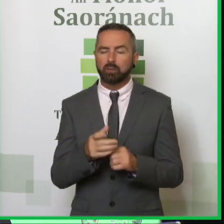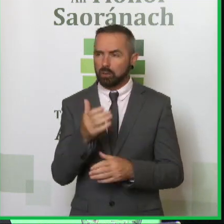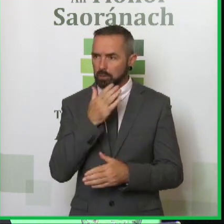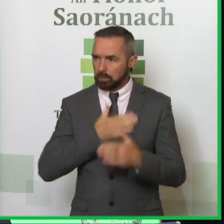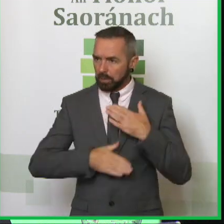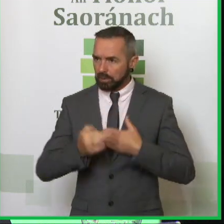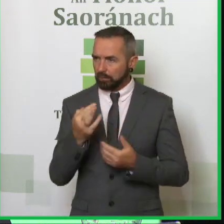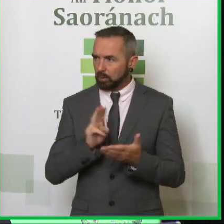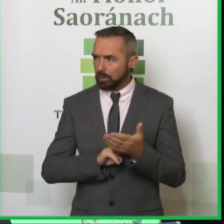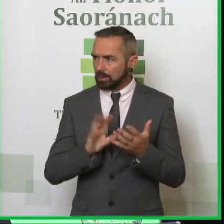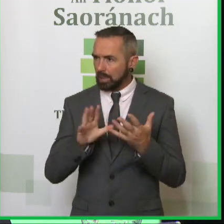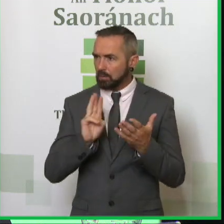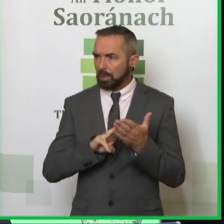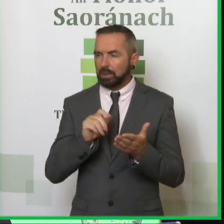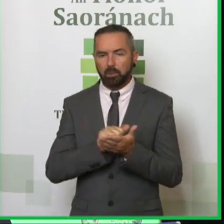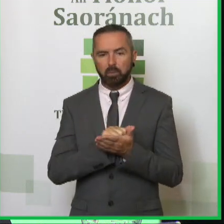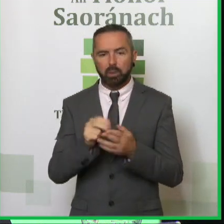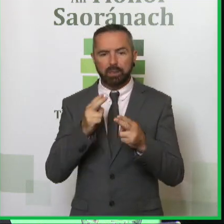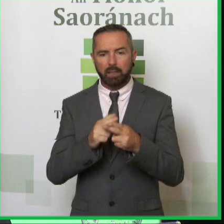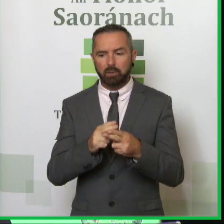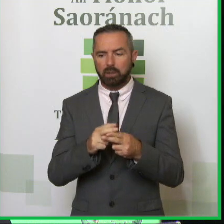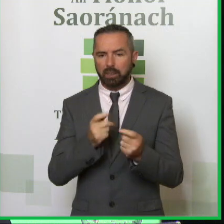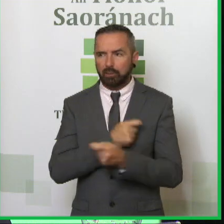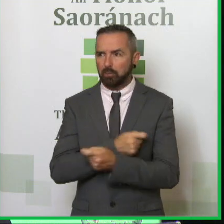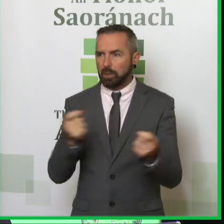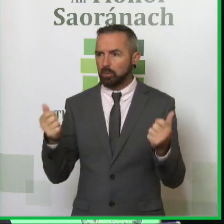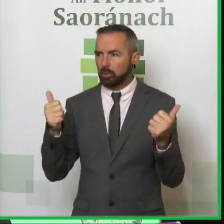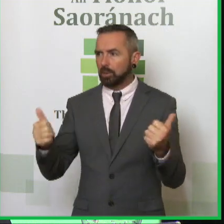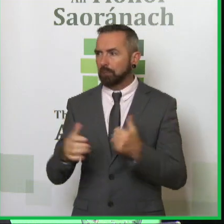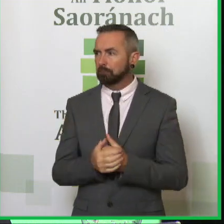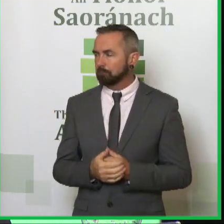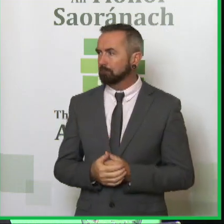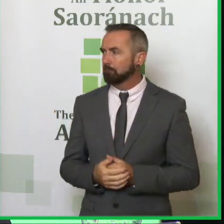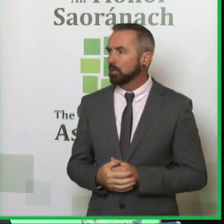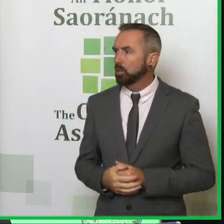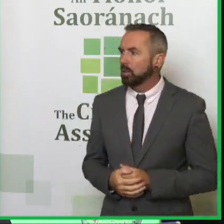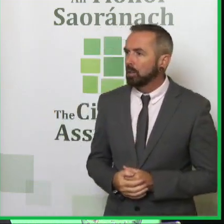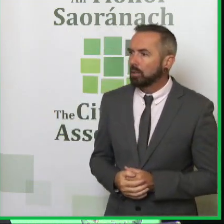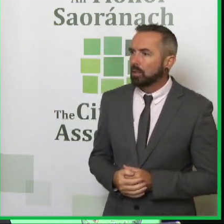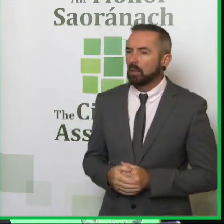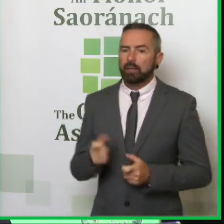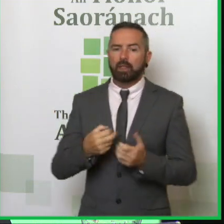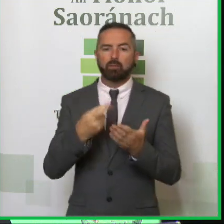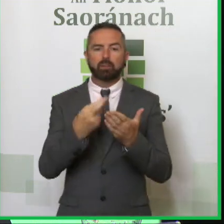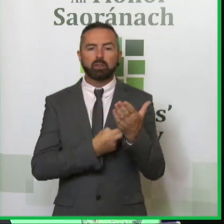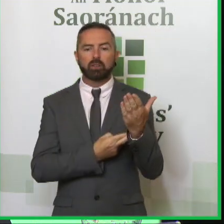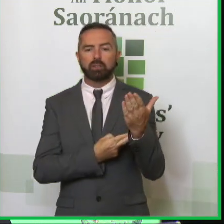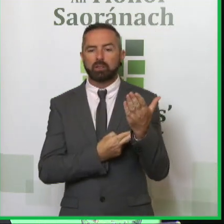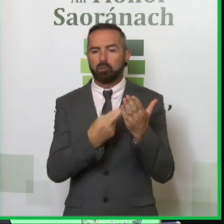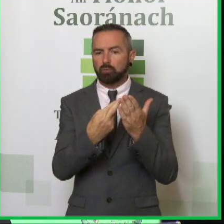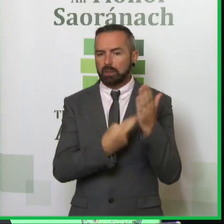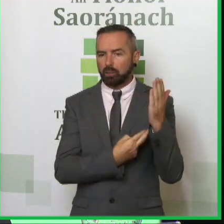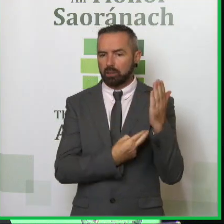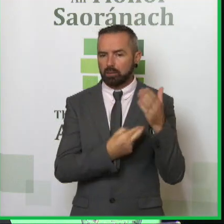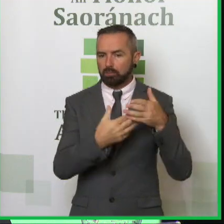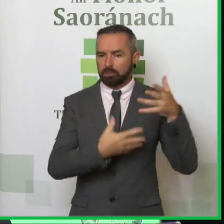with us for a quick 10 minutes? We'll get this organised, we'll get the vote back to you, and we'll draw to some conclusions and the results of 5. Have we got results of